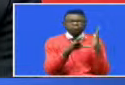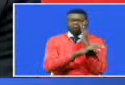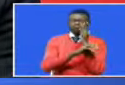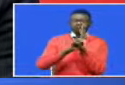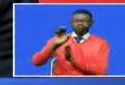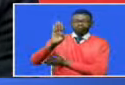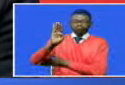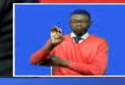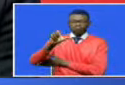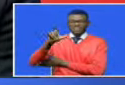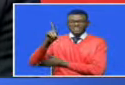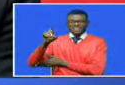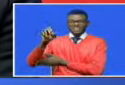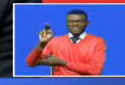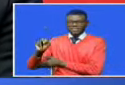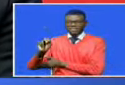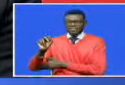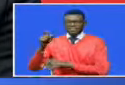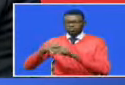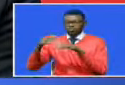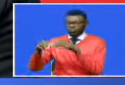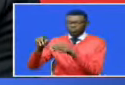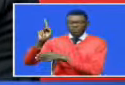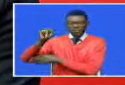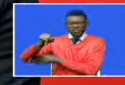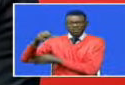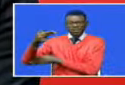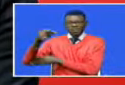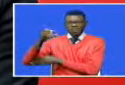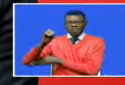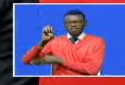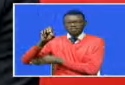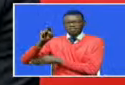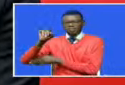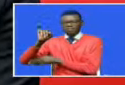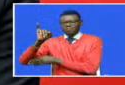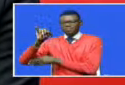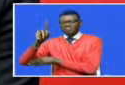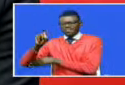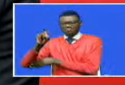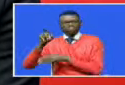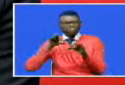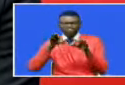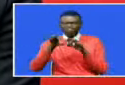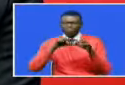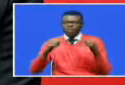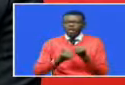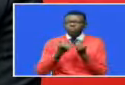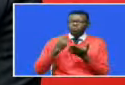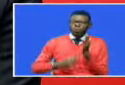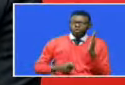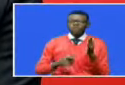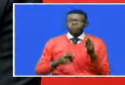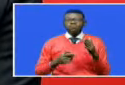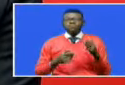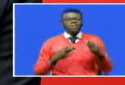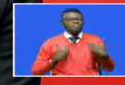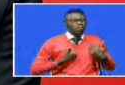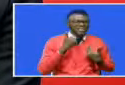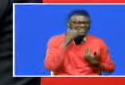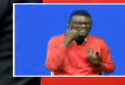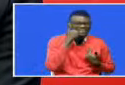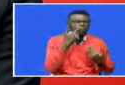Waliula joined the crew at the Phoenix Aviation and now brings you a first-hand account of just what it takes to safely get these patients